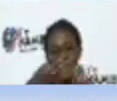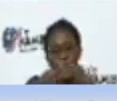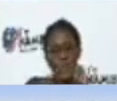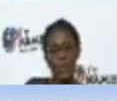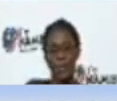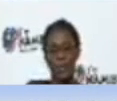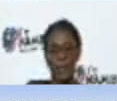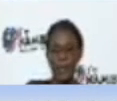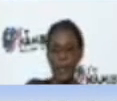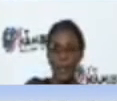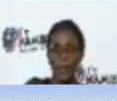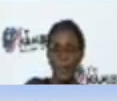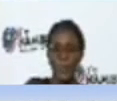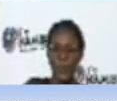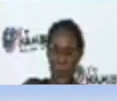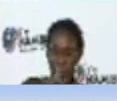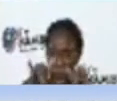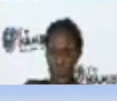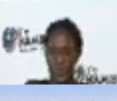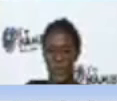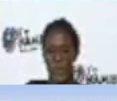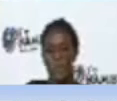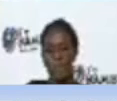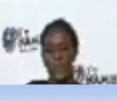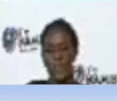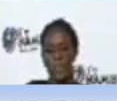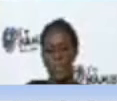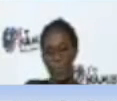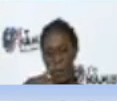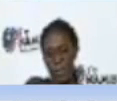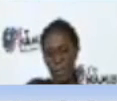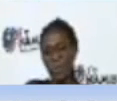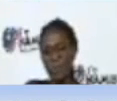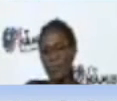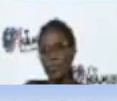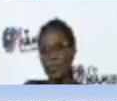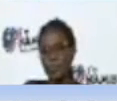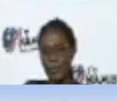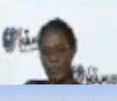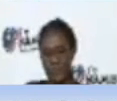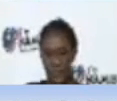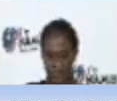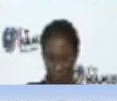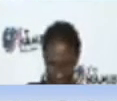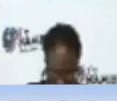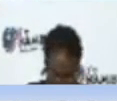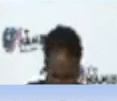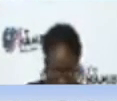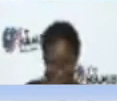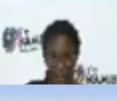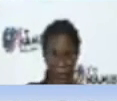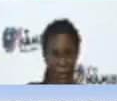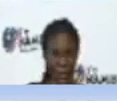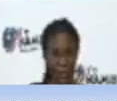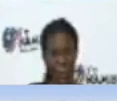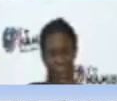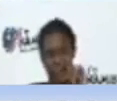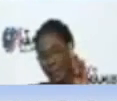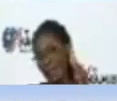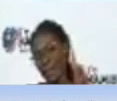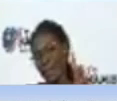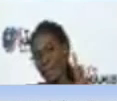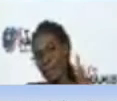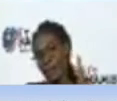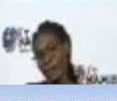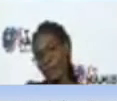This remains evident as Namibia continues to retain her position as number one in Africa